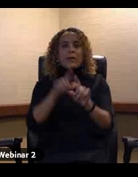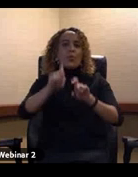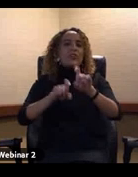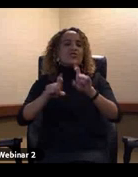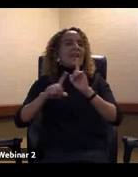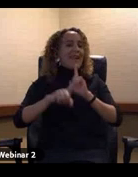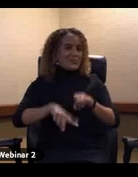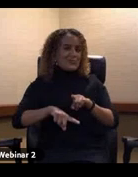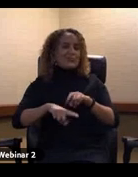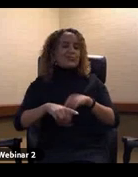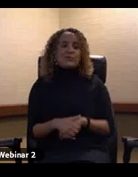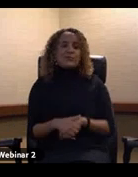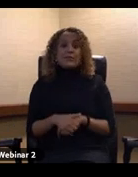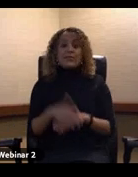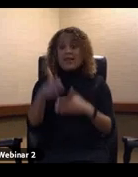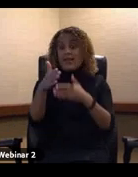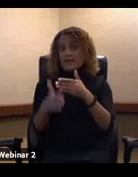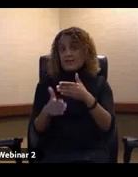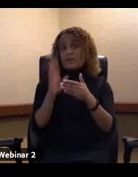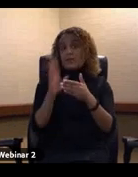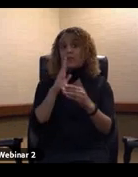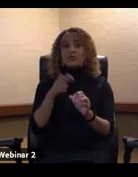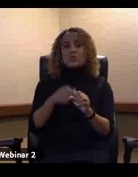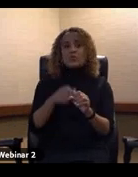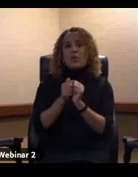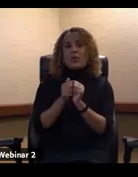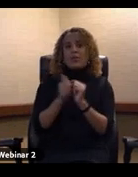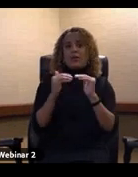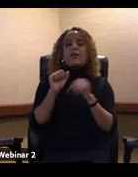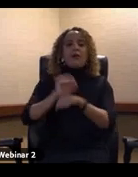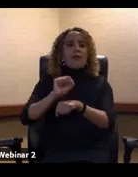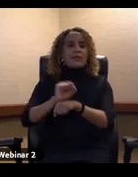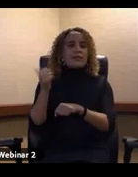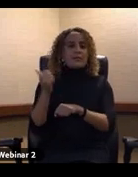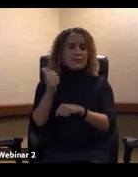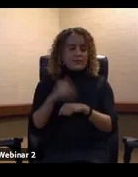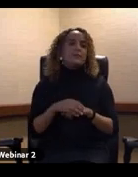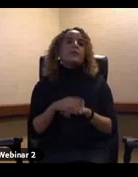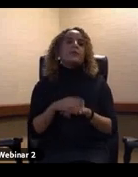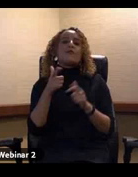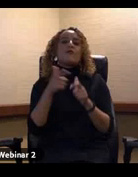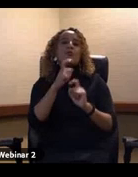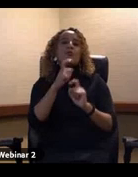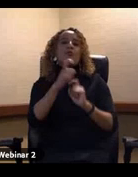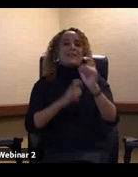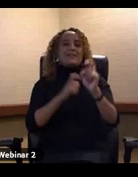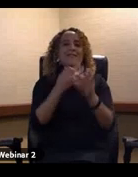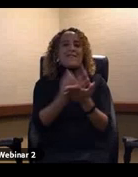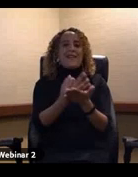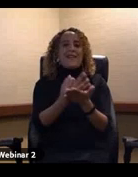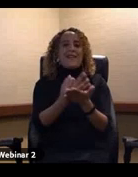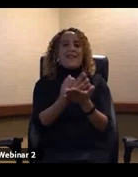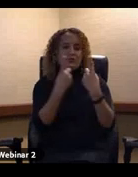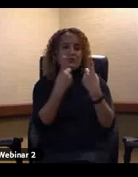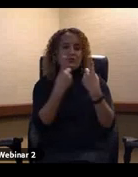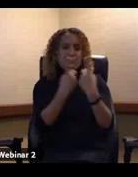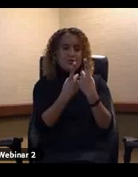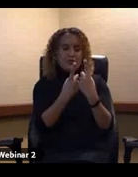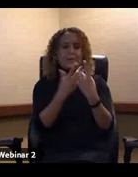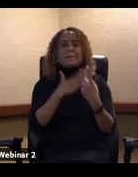and answer. Toward the end, I will be joined by my colleague Michael Sterling from the Grants and Finance Division, and during that time we'll just switch